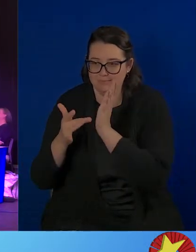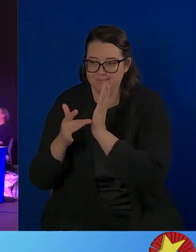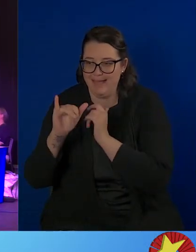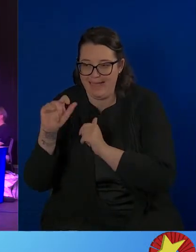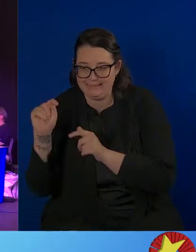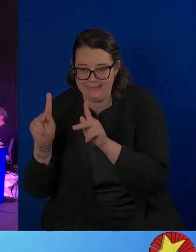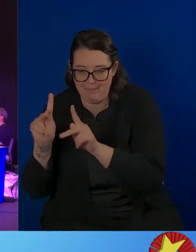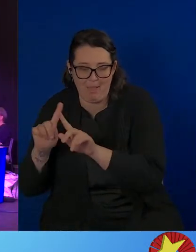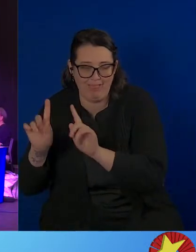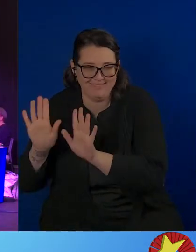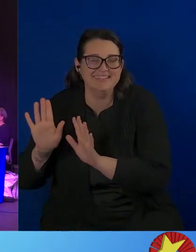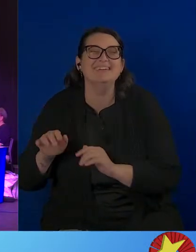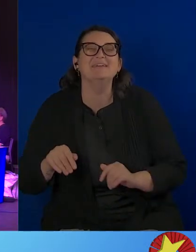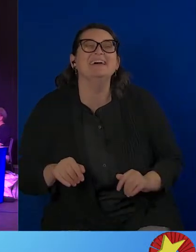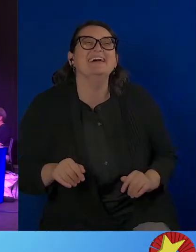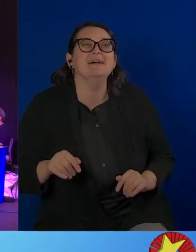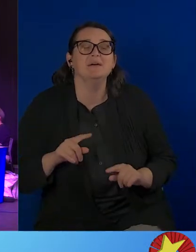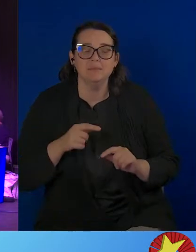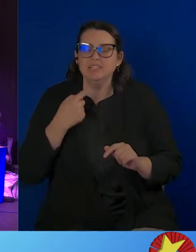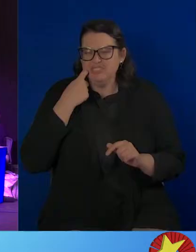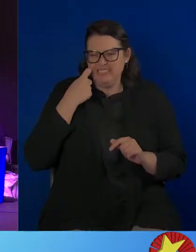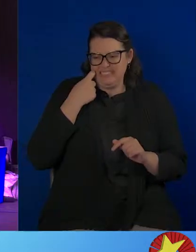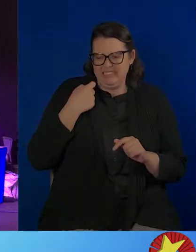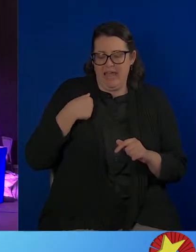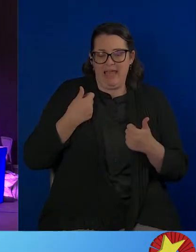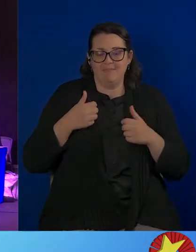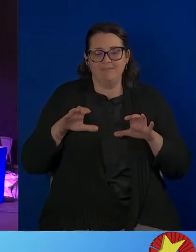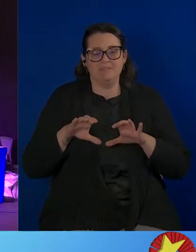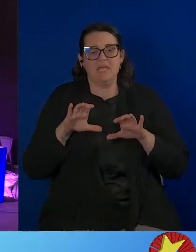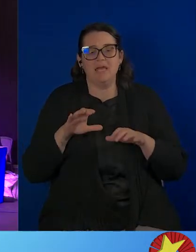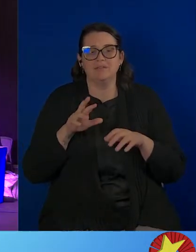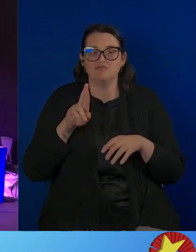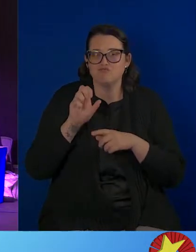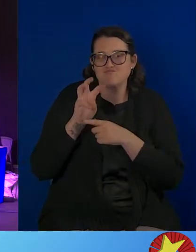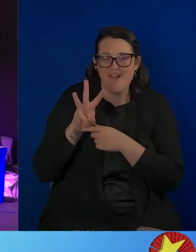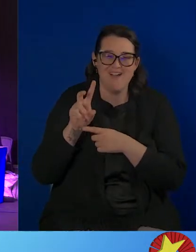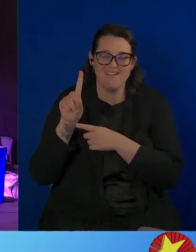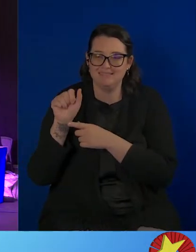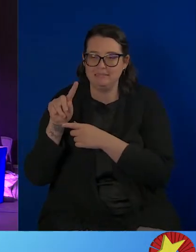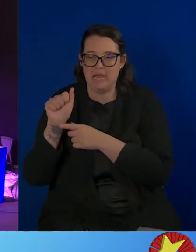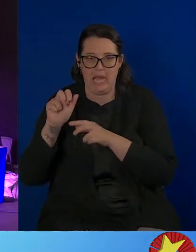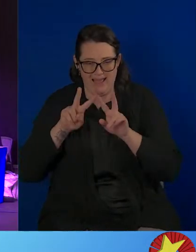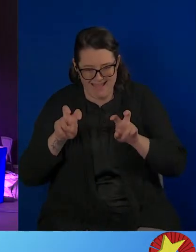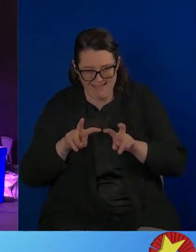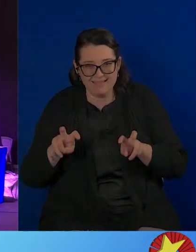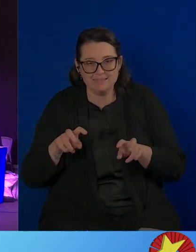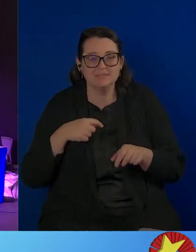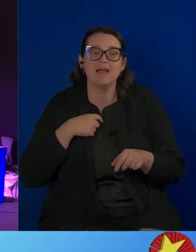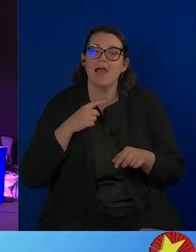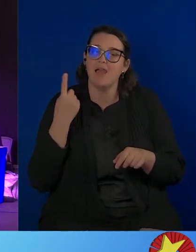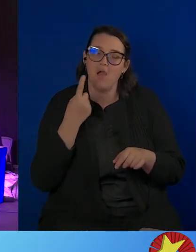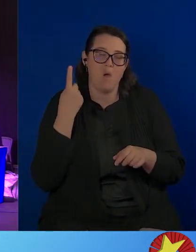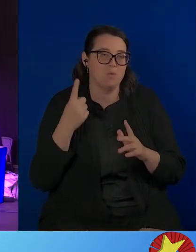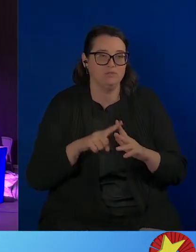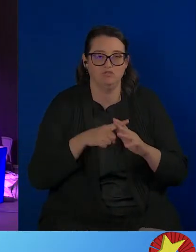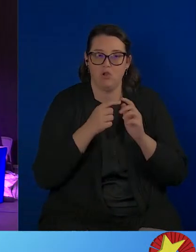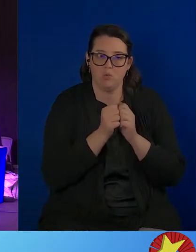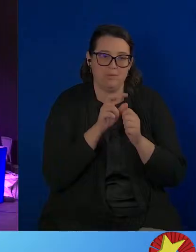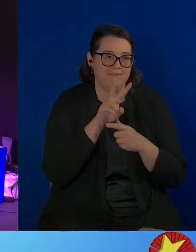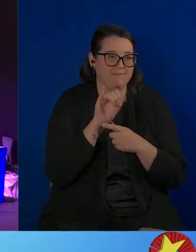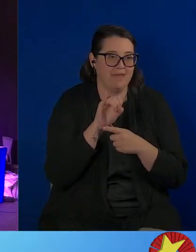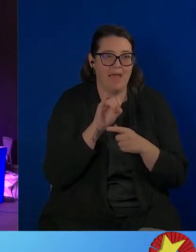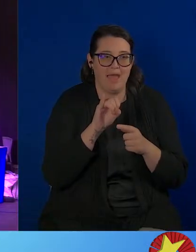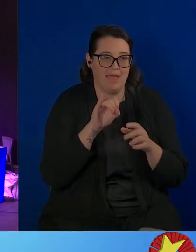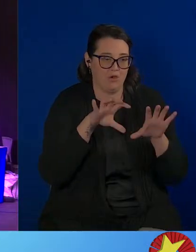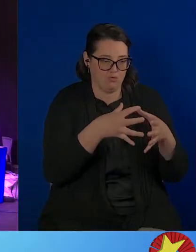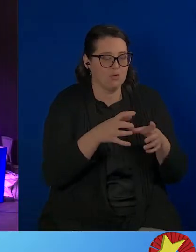data analysis, is the best I can say. And I only started with the VI population, and the same thing needs to be done